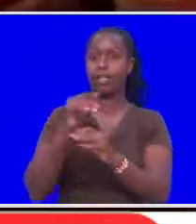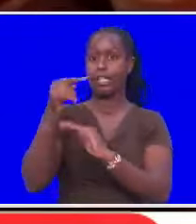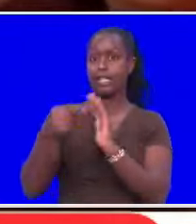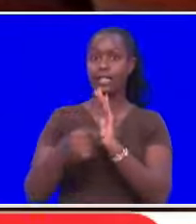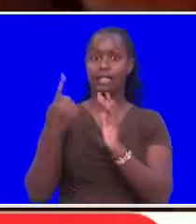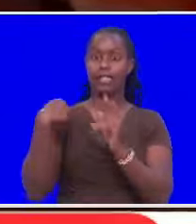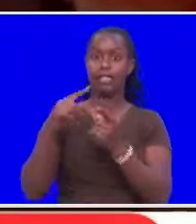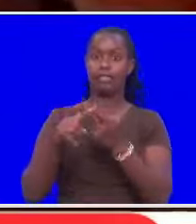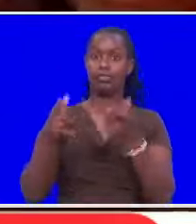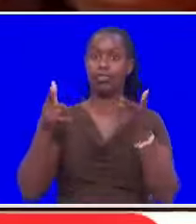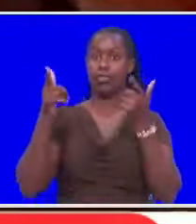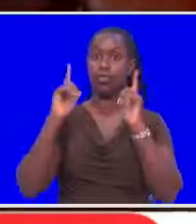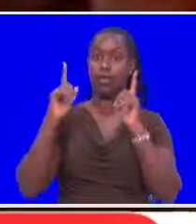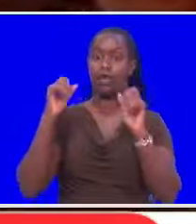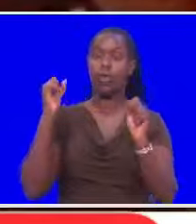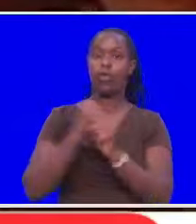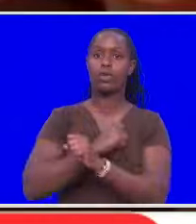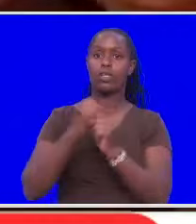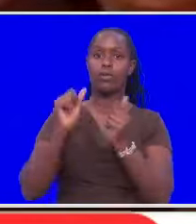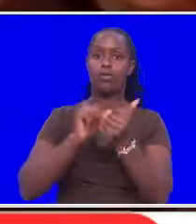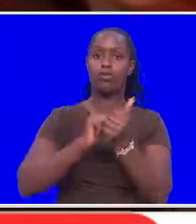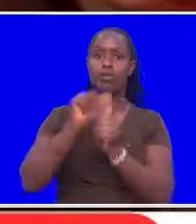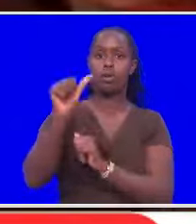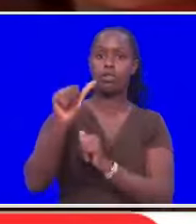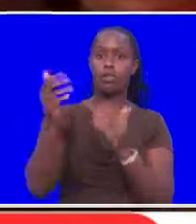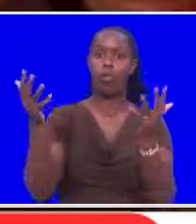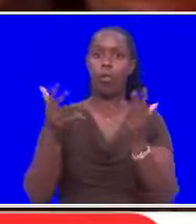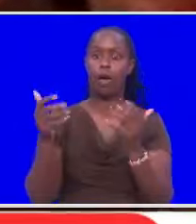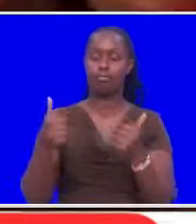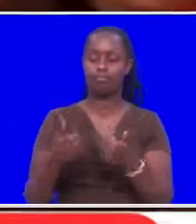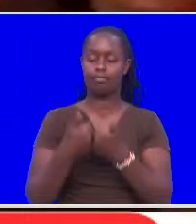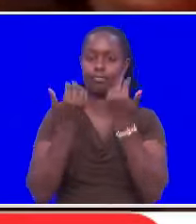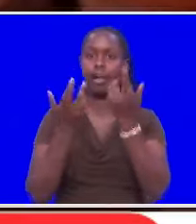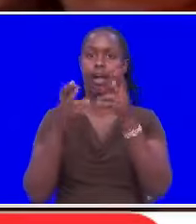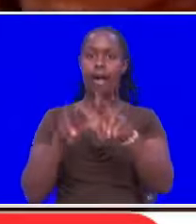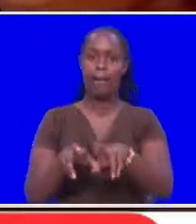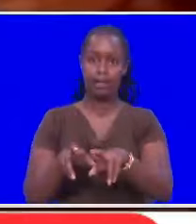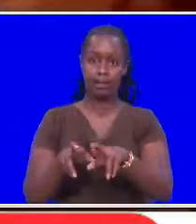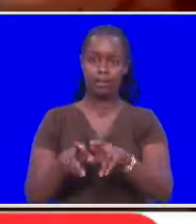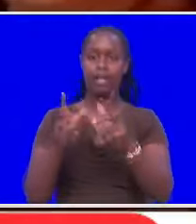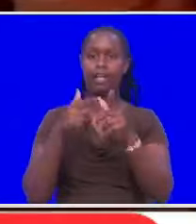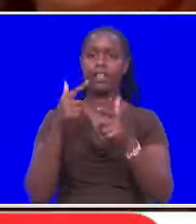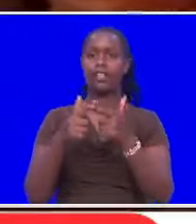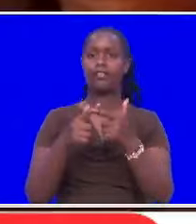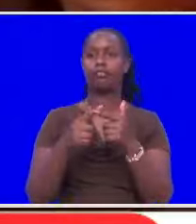was unable to pass where it has caused this accident,